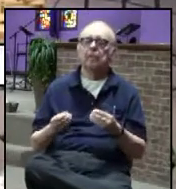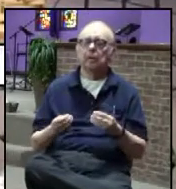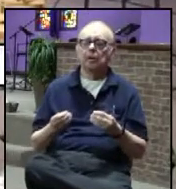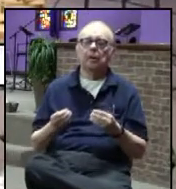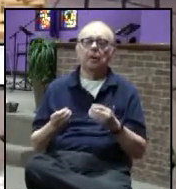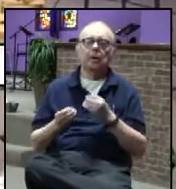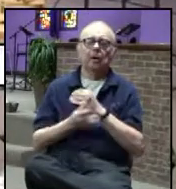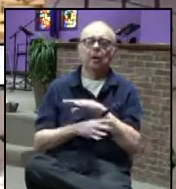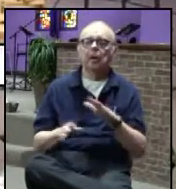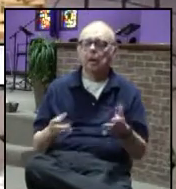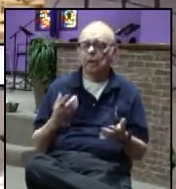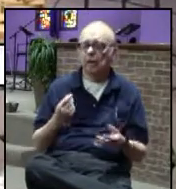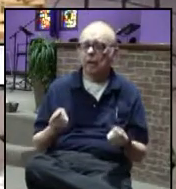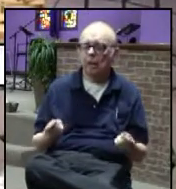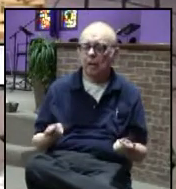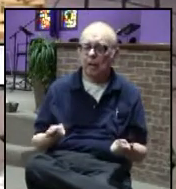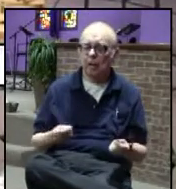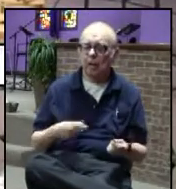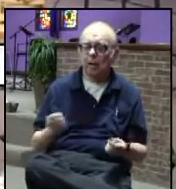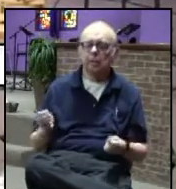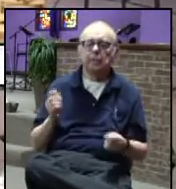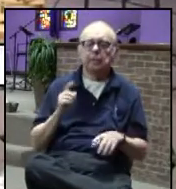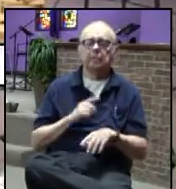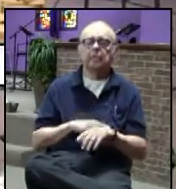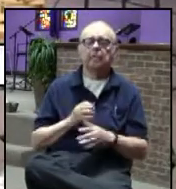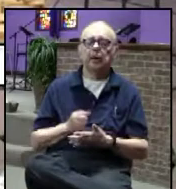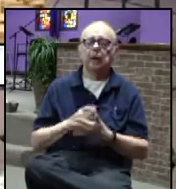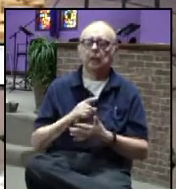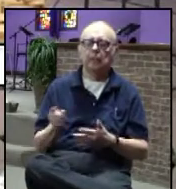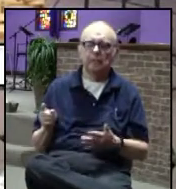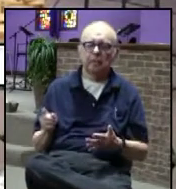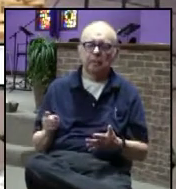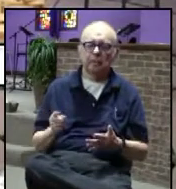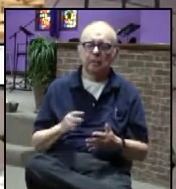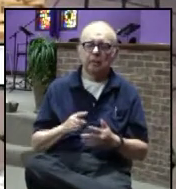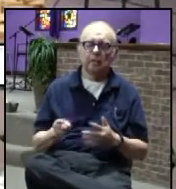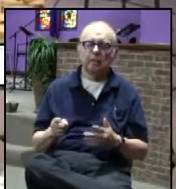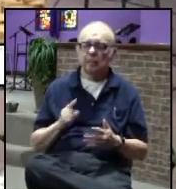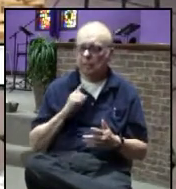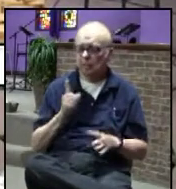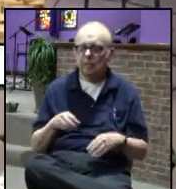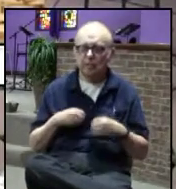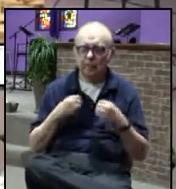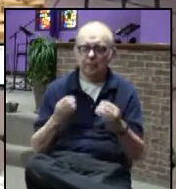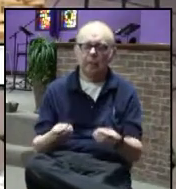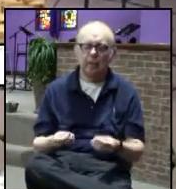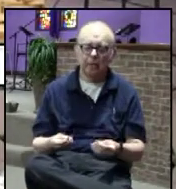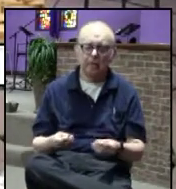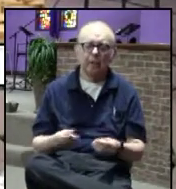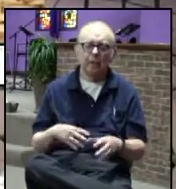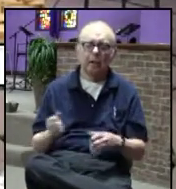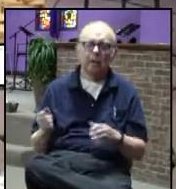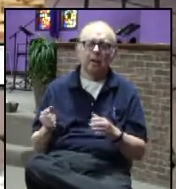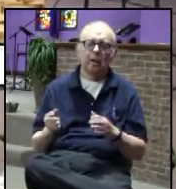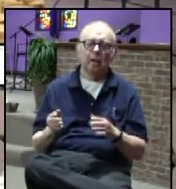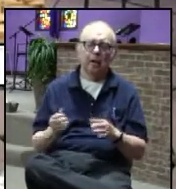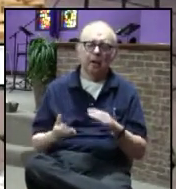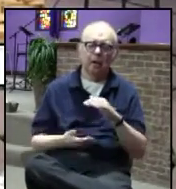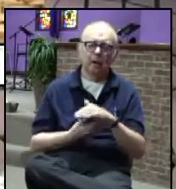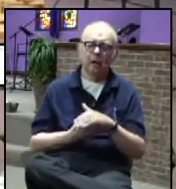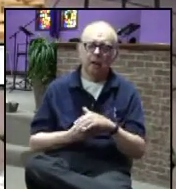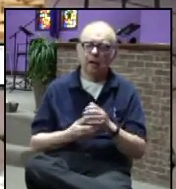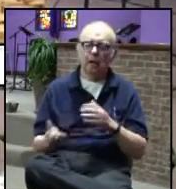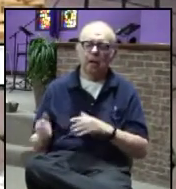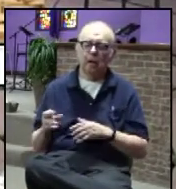countries and they do that. So what do? You take a little bit of your time, you help them out, and then they actually will give you or let you take bags that you can carry